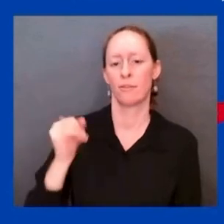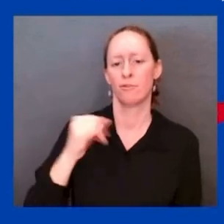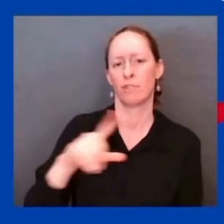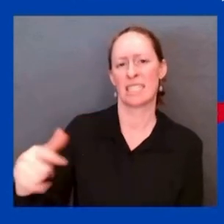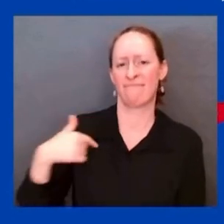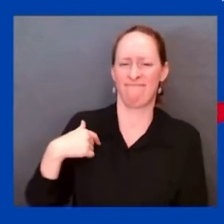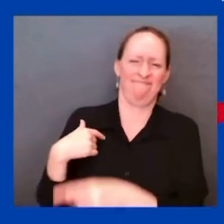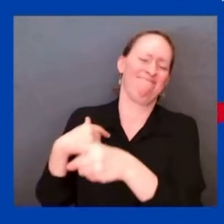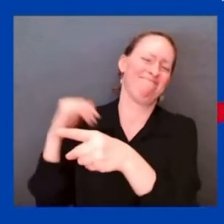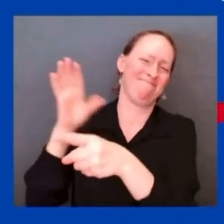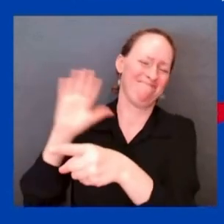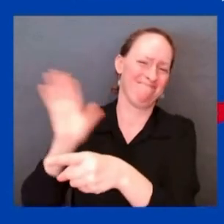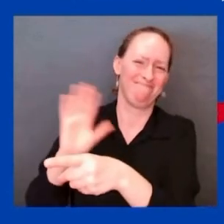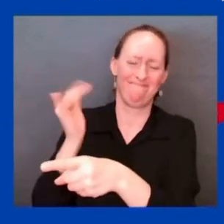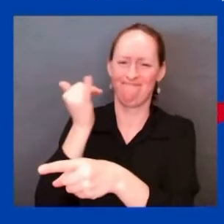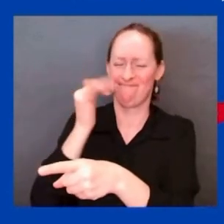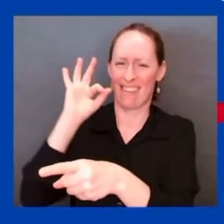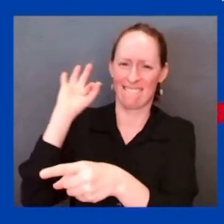than